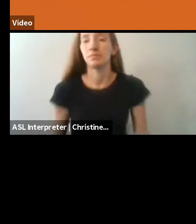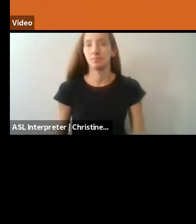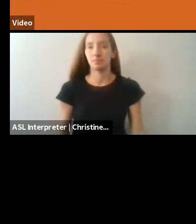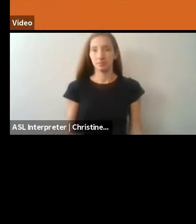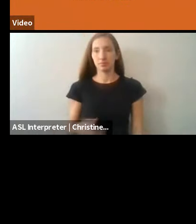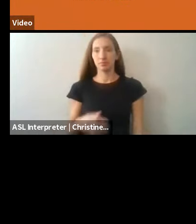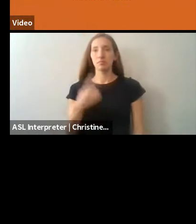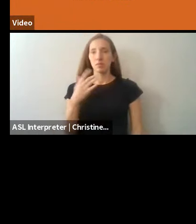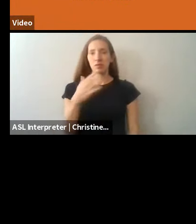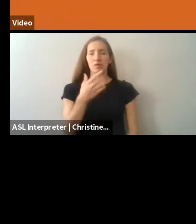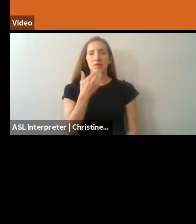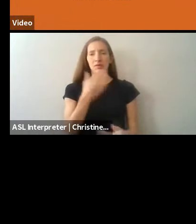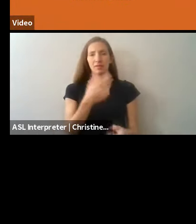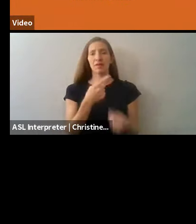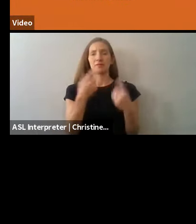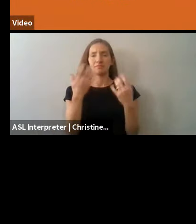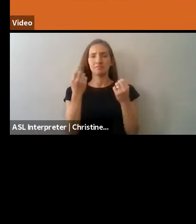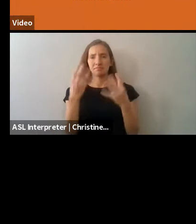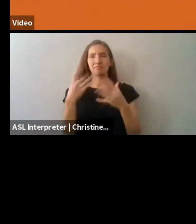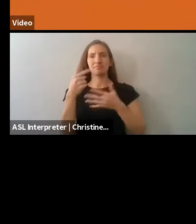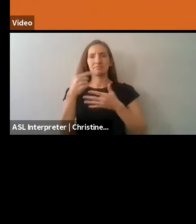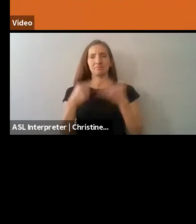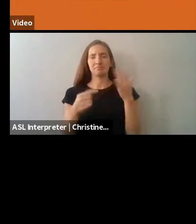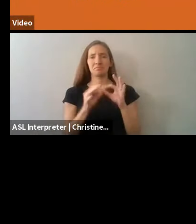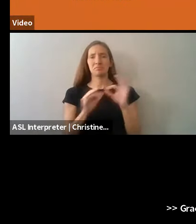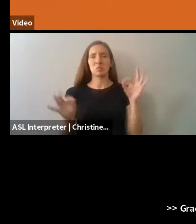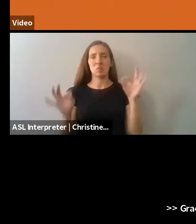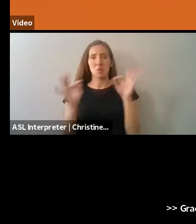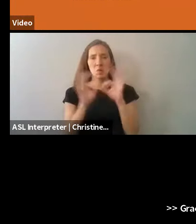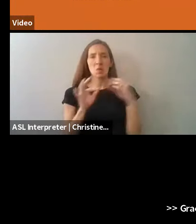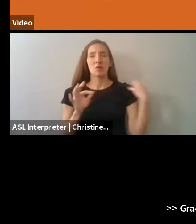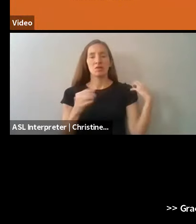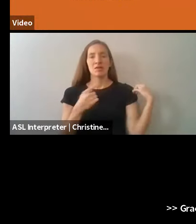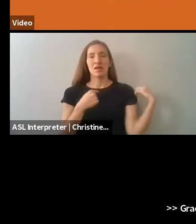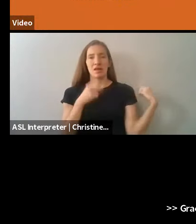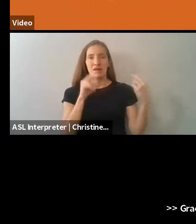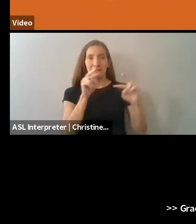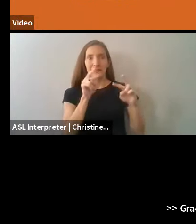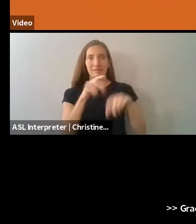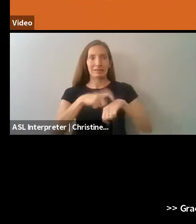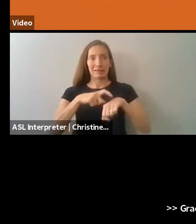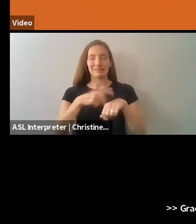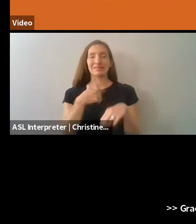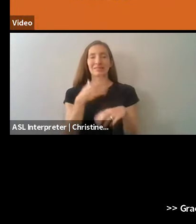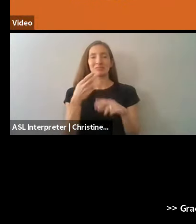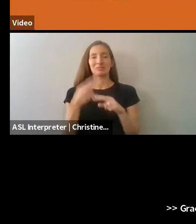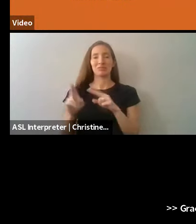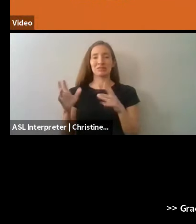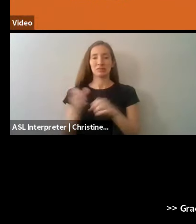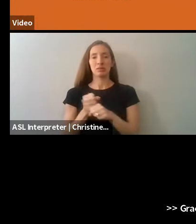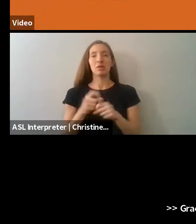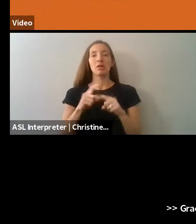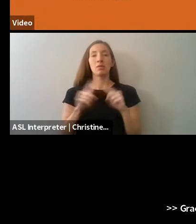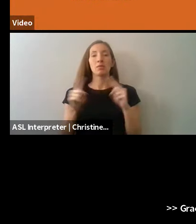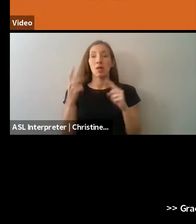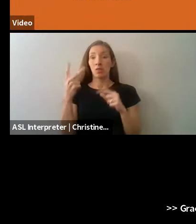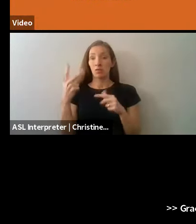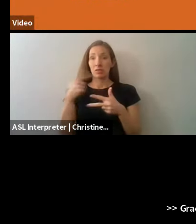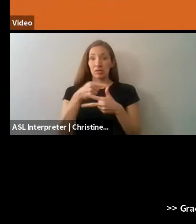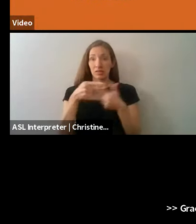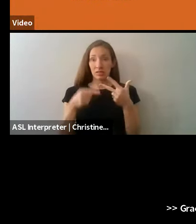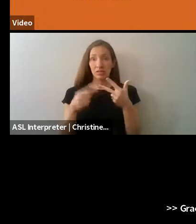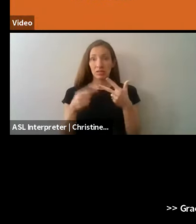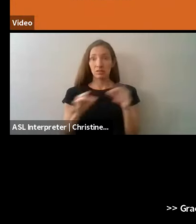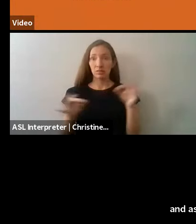and as I'm watching the clock, I will try to be very brief, but I think you, I will highlight 3 things. One,